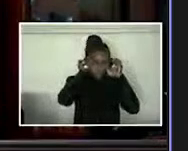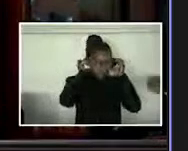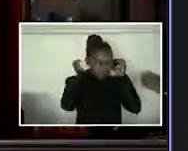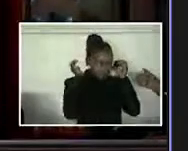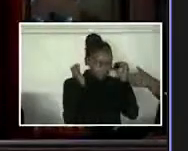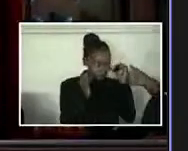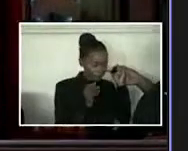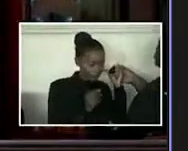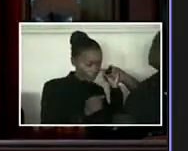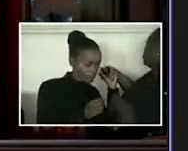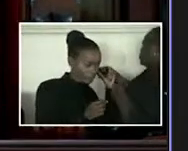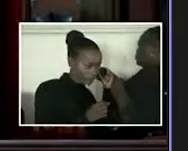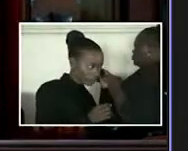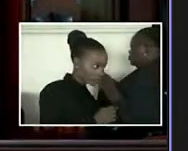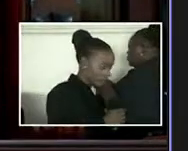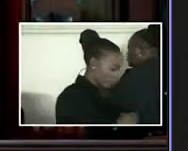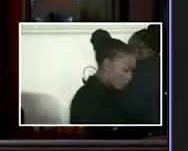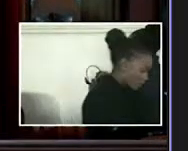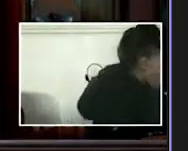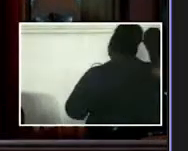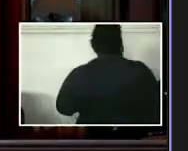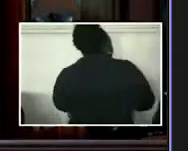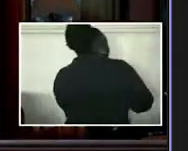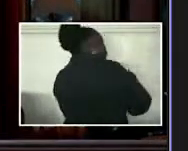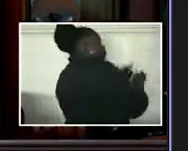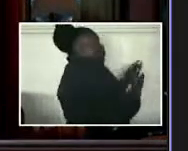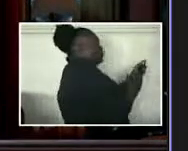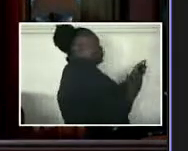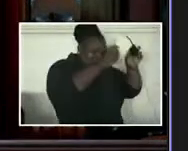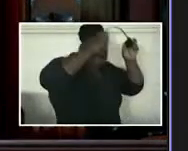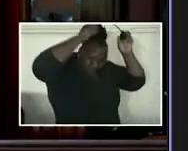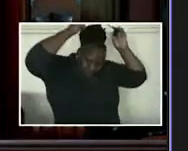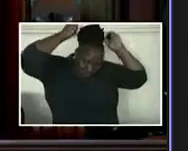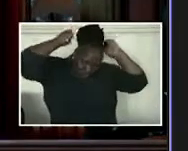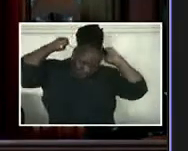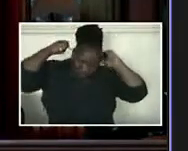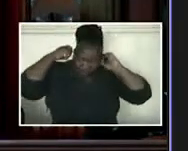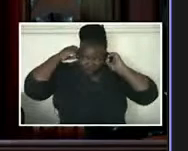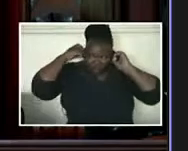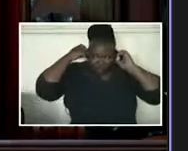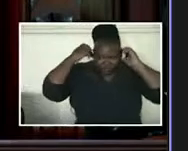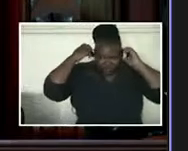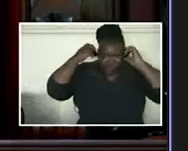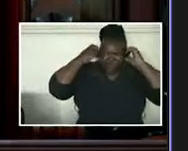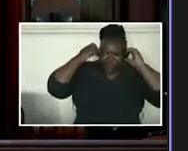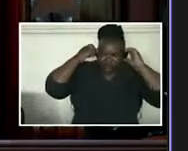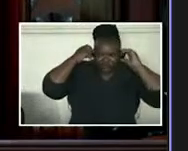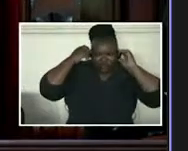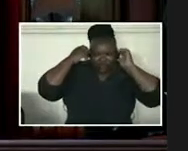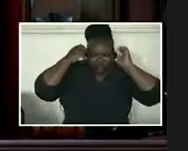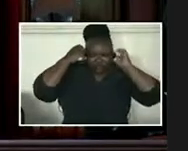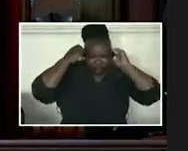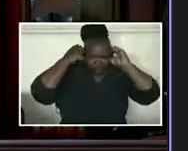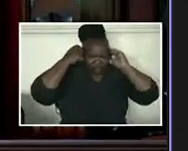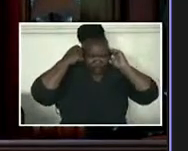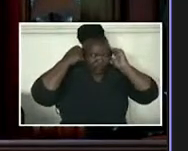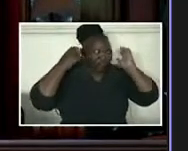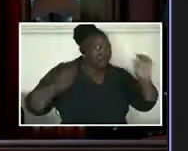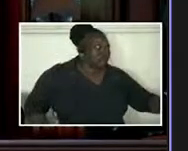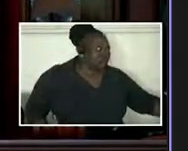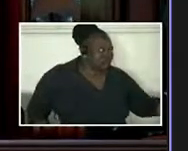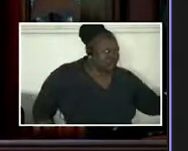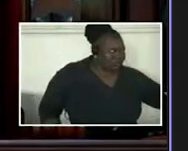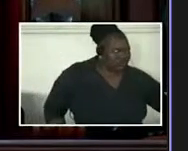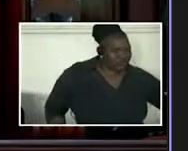department this has made the prioritization of funds increasingly difficult the prevalence of hiv and aids in